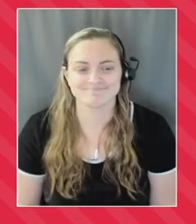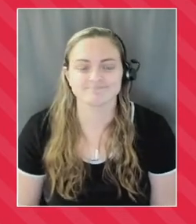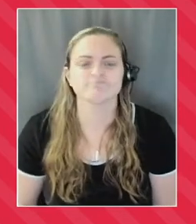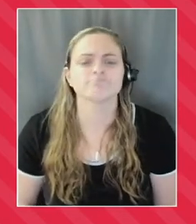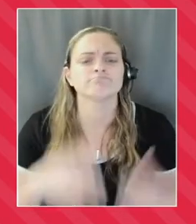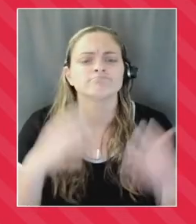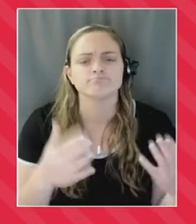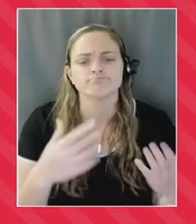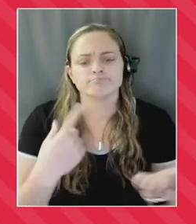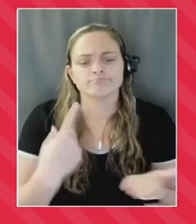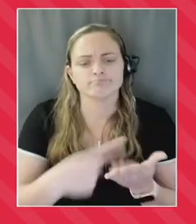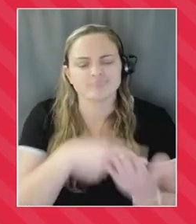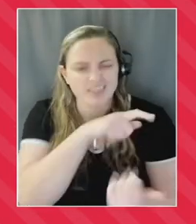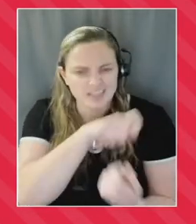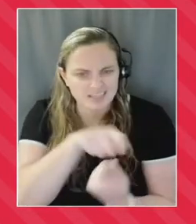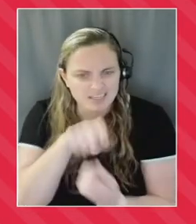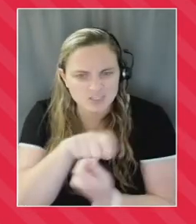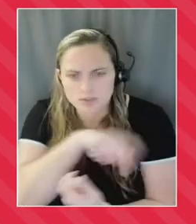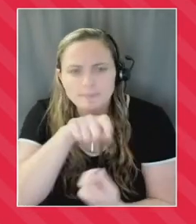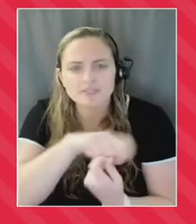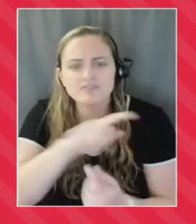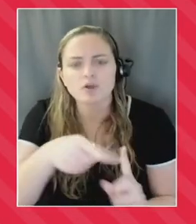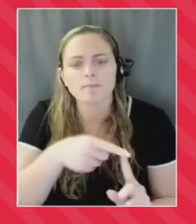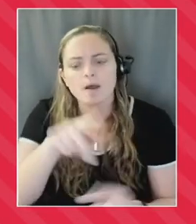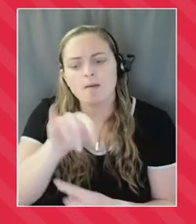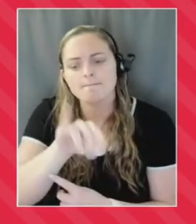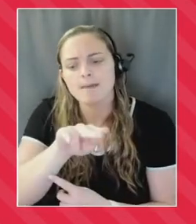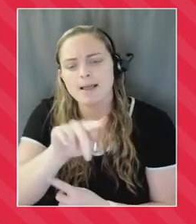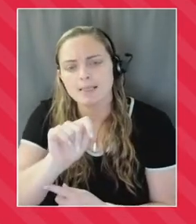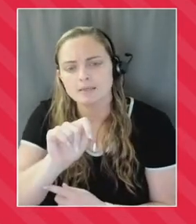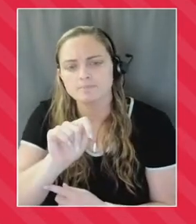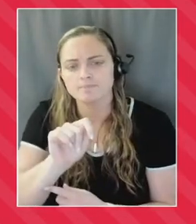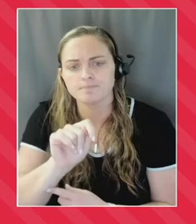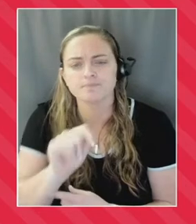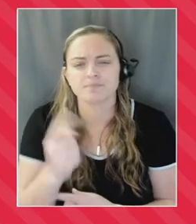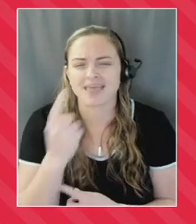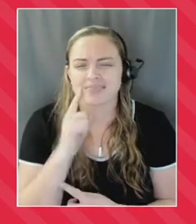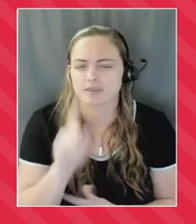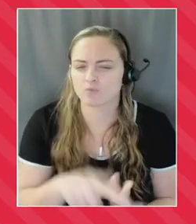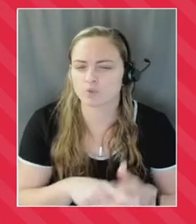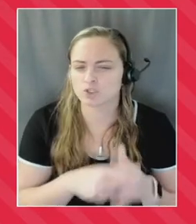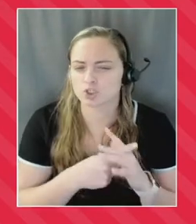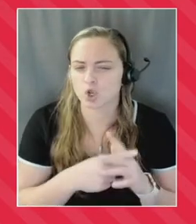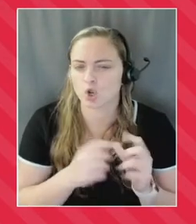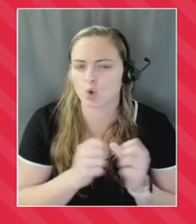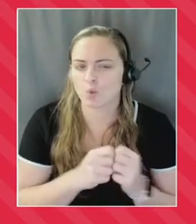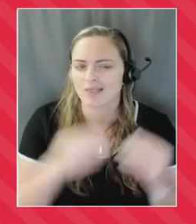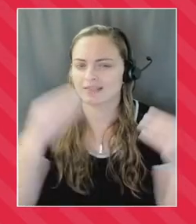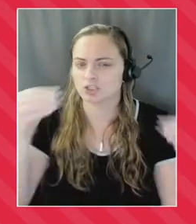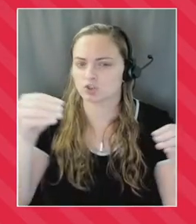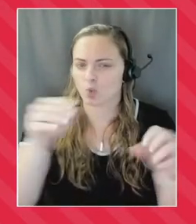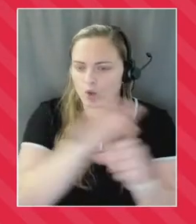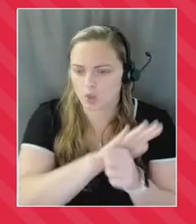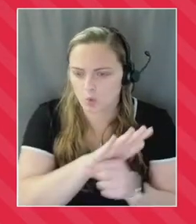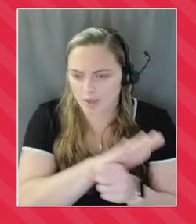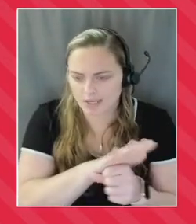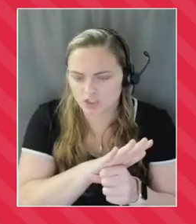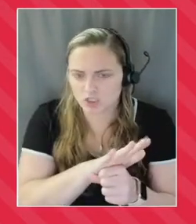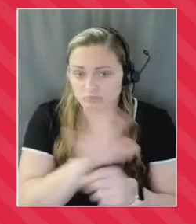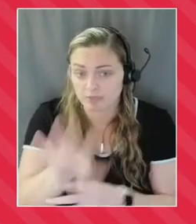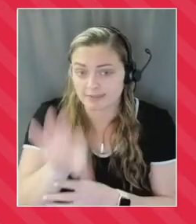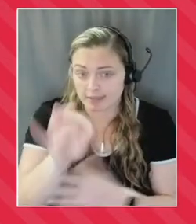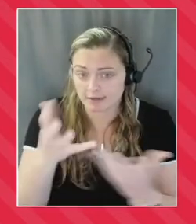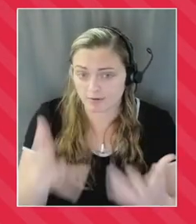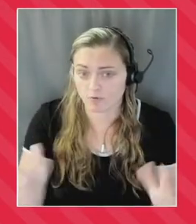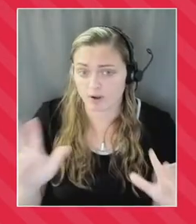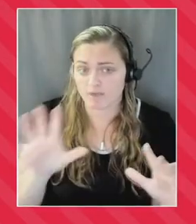the details specifically about the pilot. And I think if we start with the store location that's been selected, the